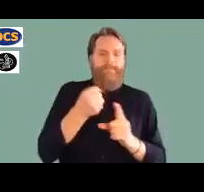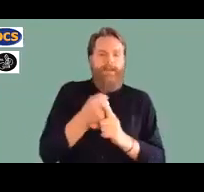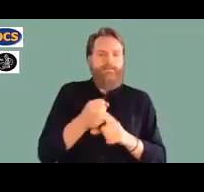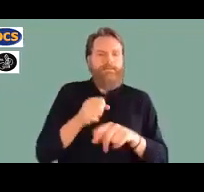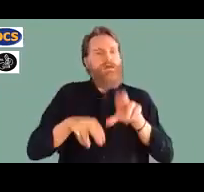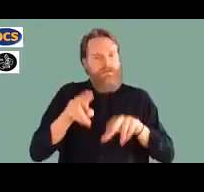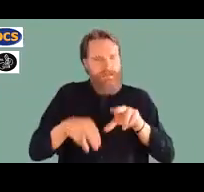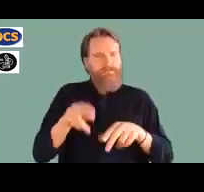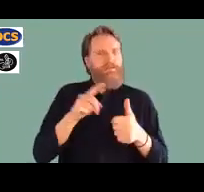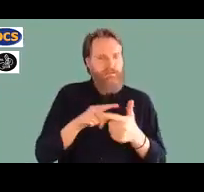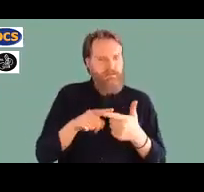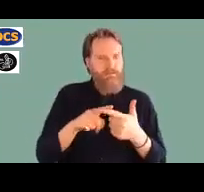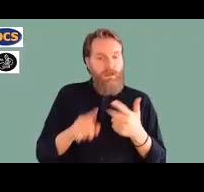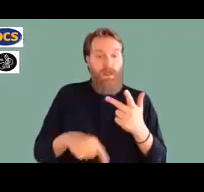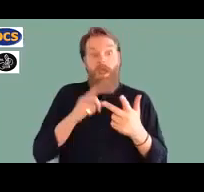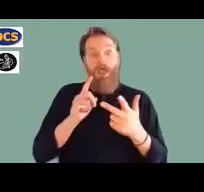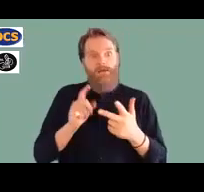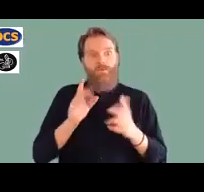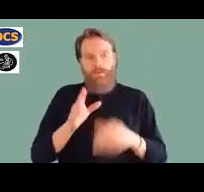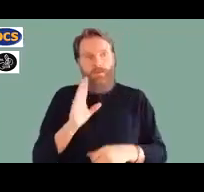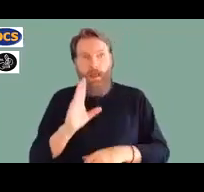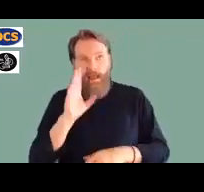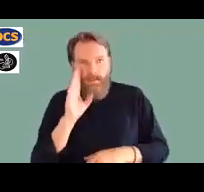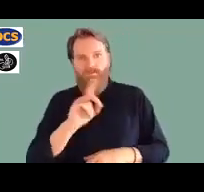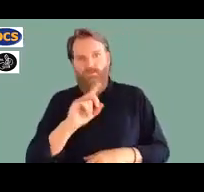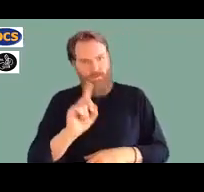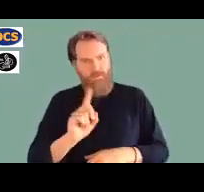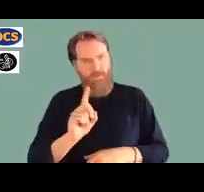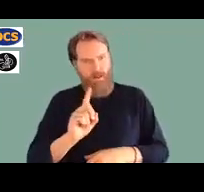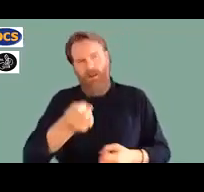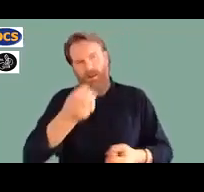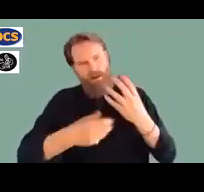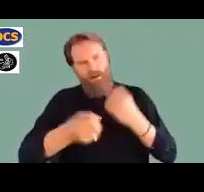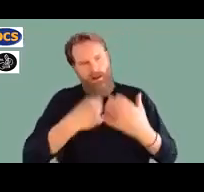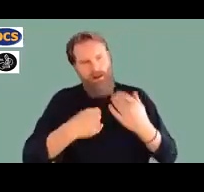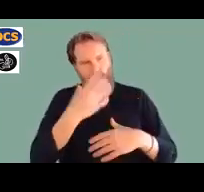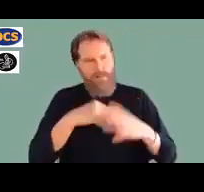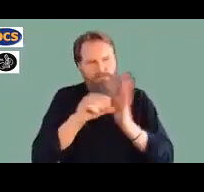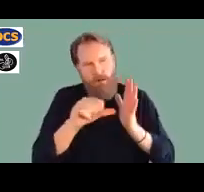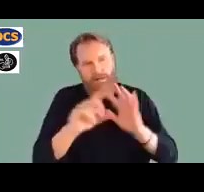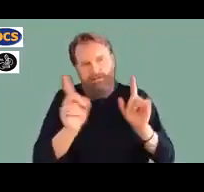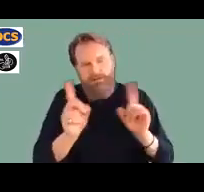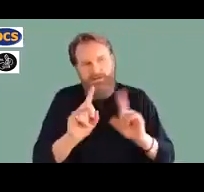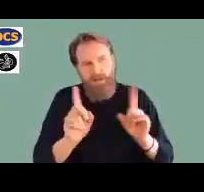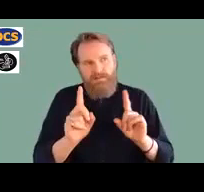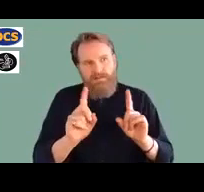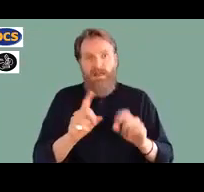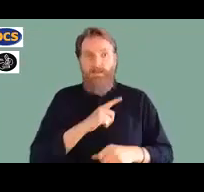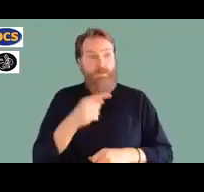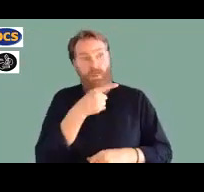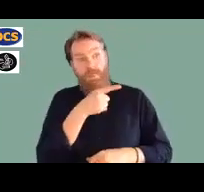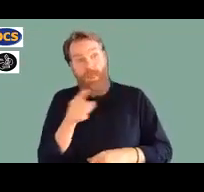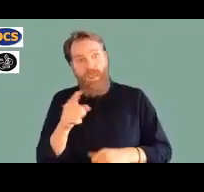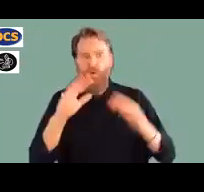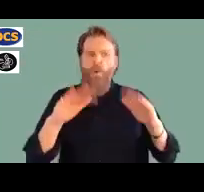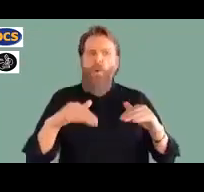individual concerns and be individually tailored to issues that can take on the higher risk that we see